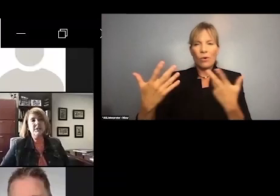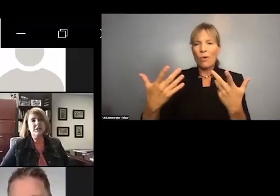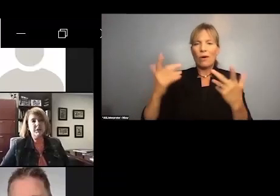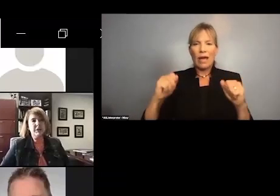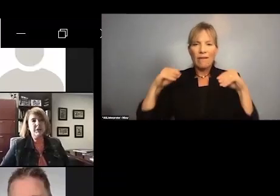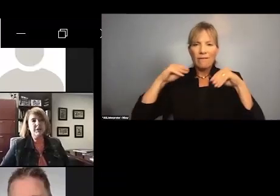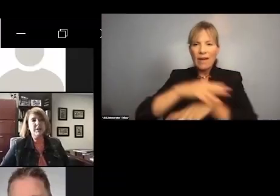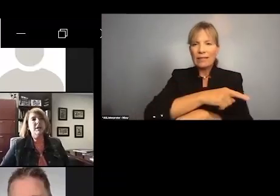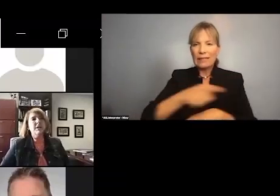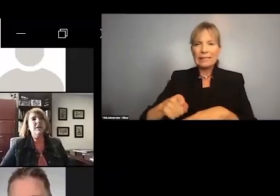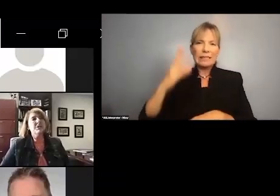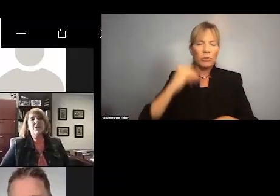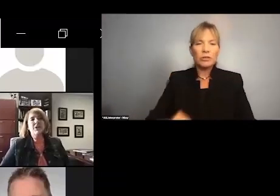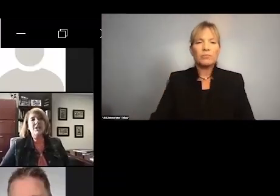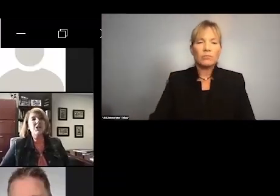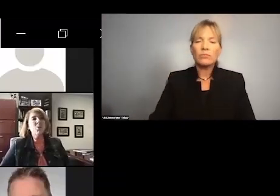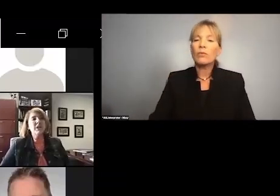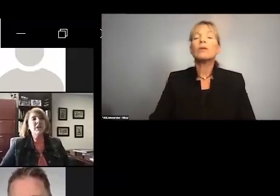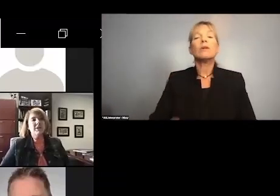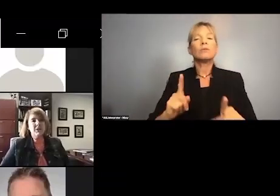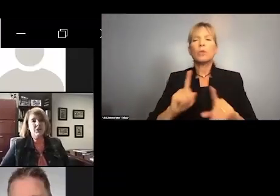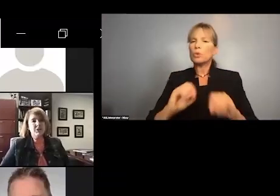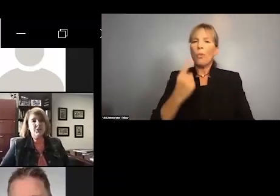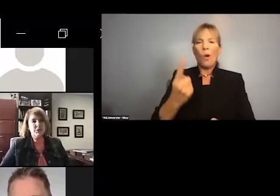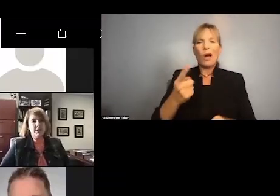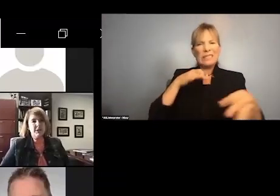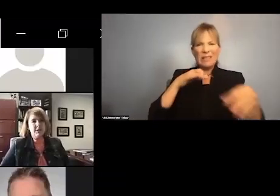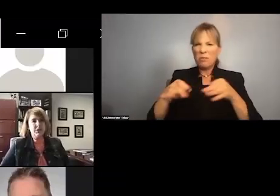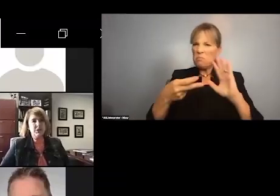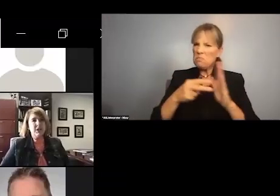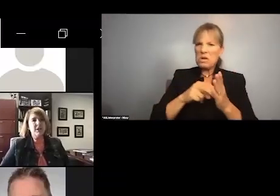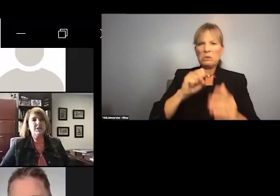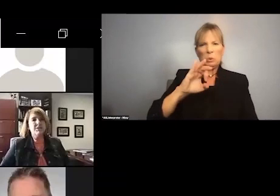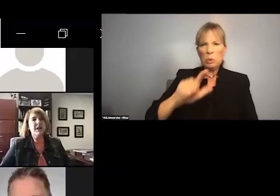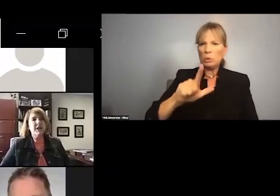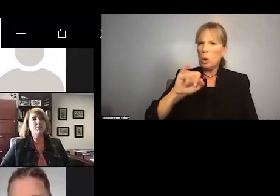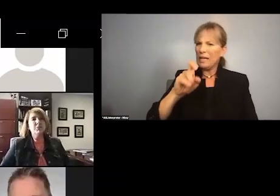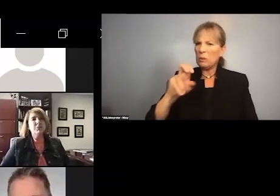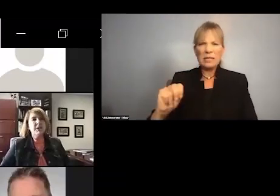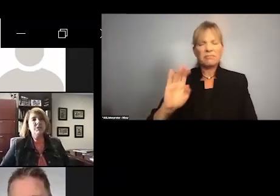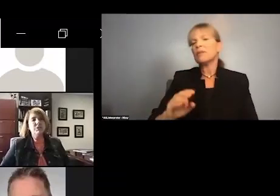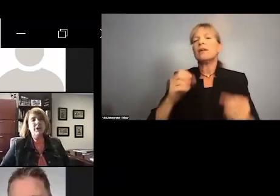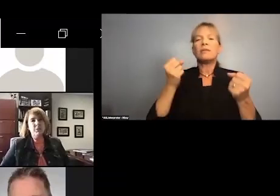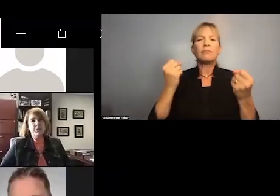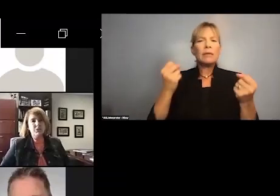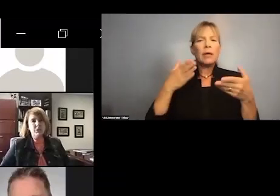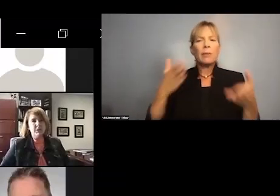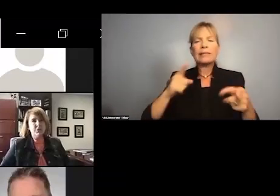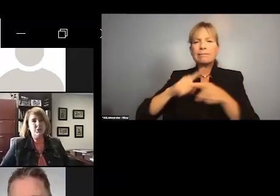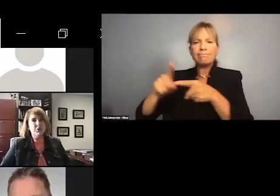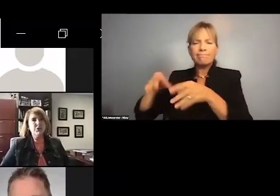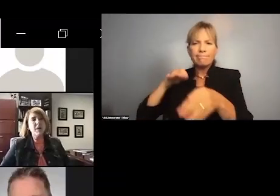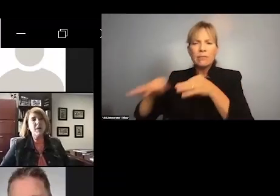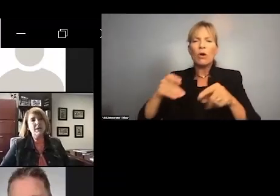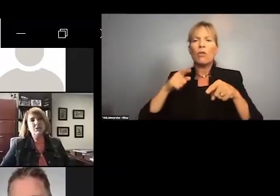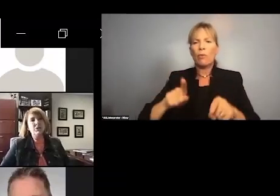affect this experience. So there is no one definition of social isolation, and it's defined multiple ways throughout the research